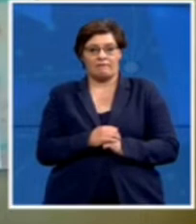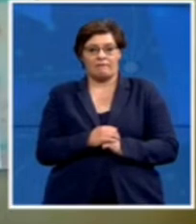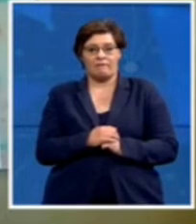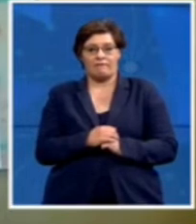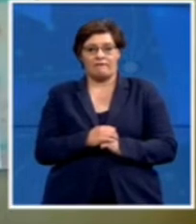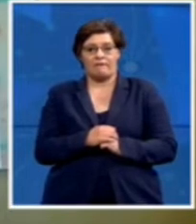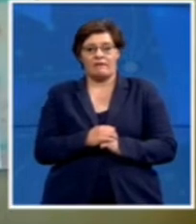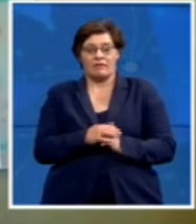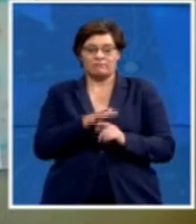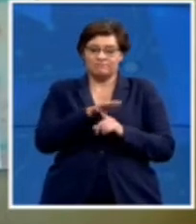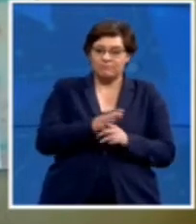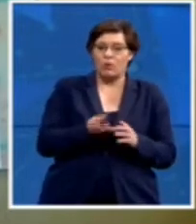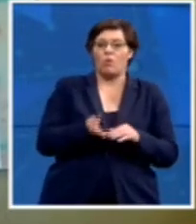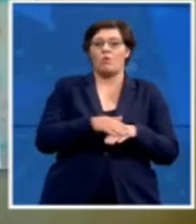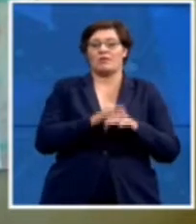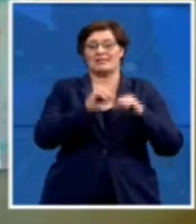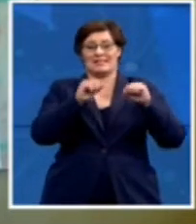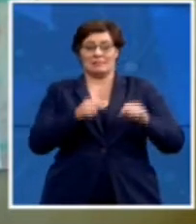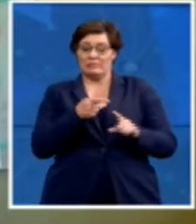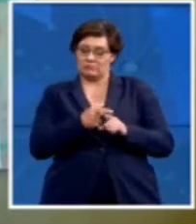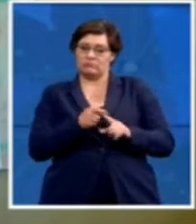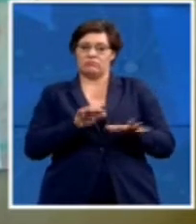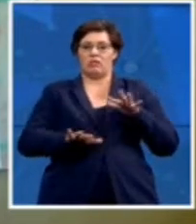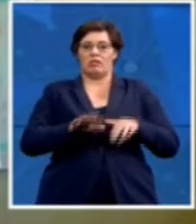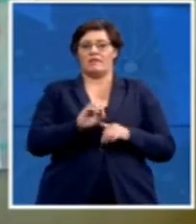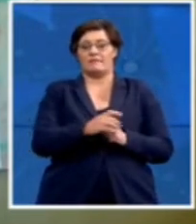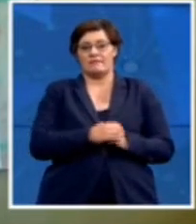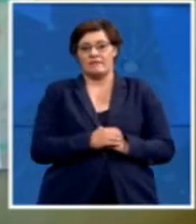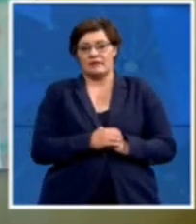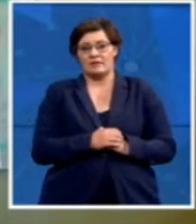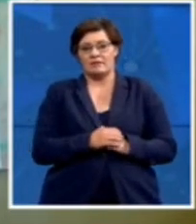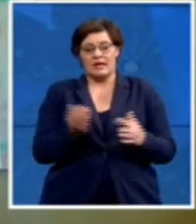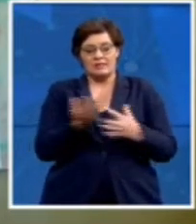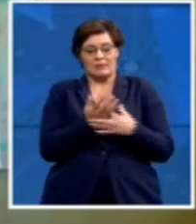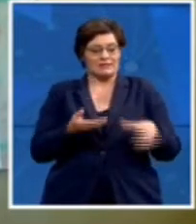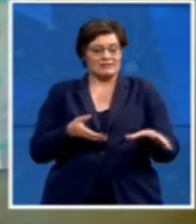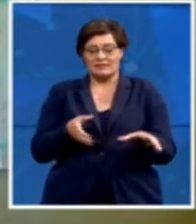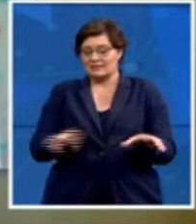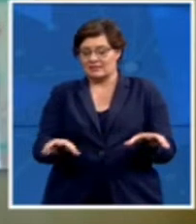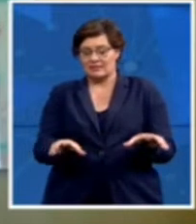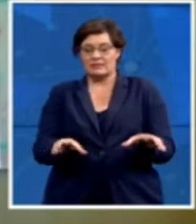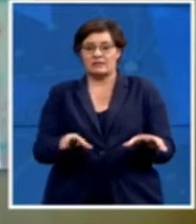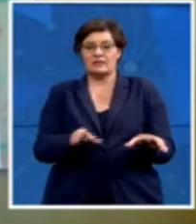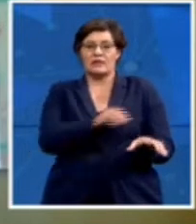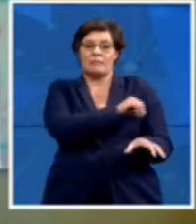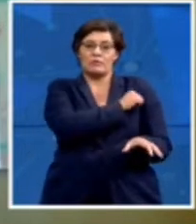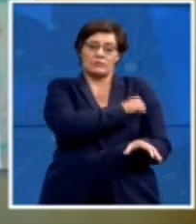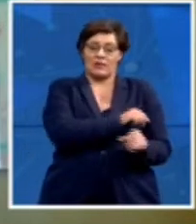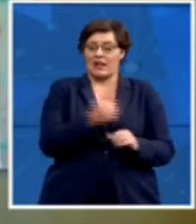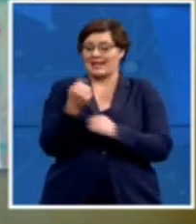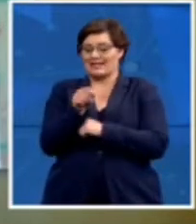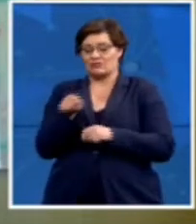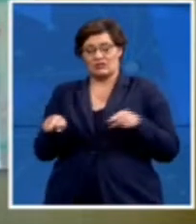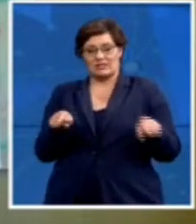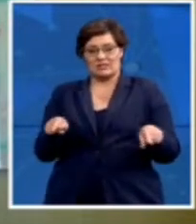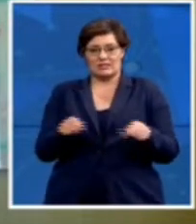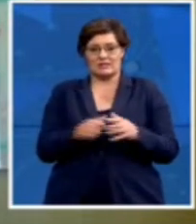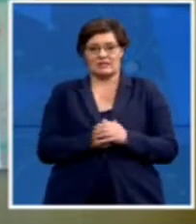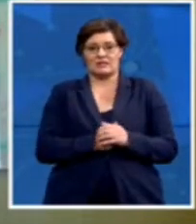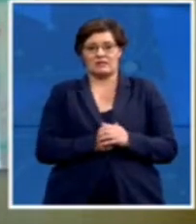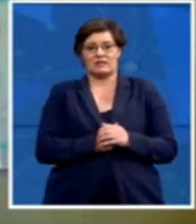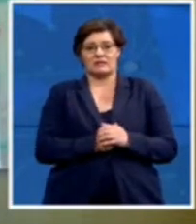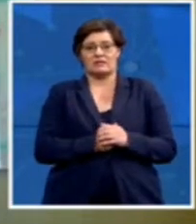As to the split, what is the split between the municipalities and key industrial customers? Unfortunately, Chris, I have not